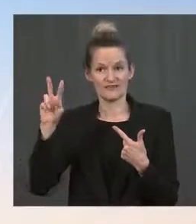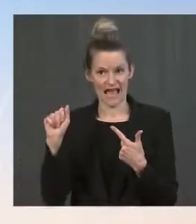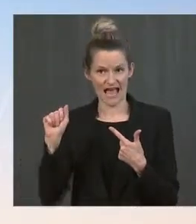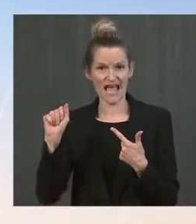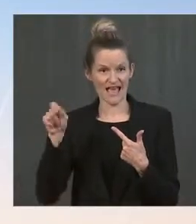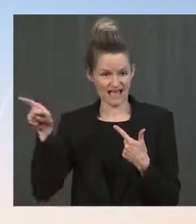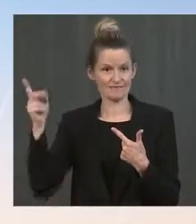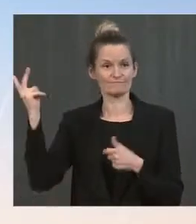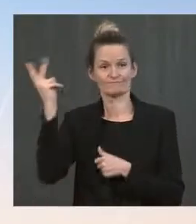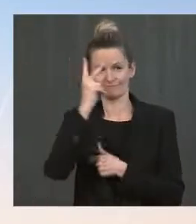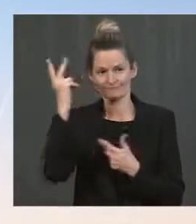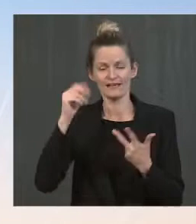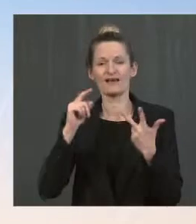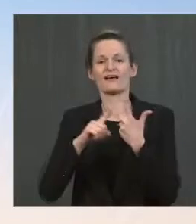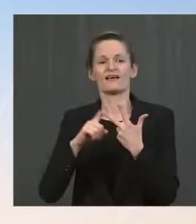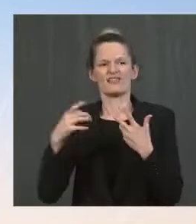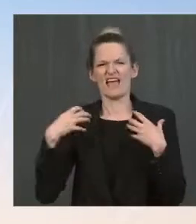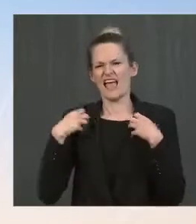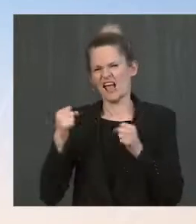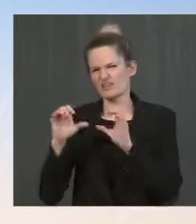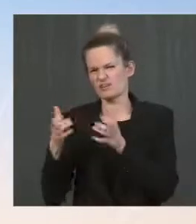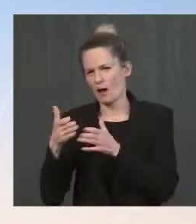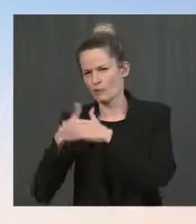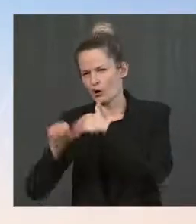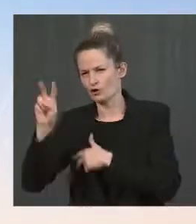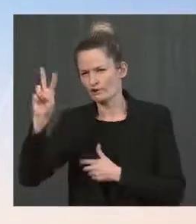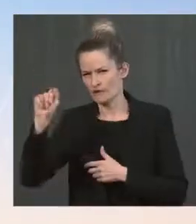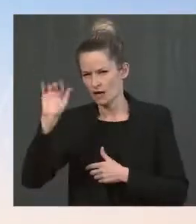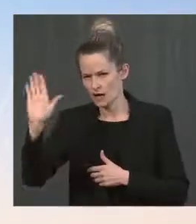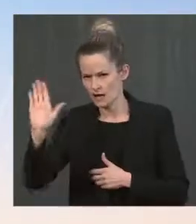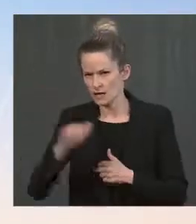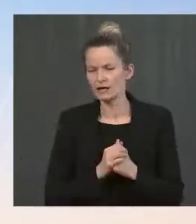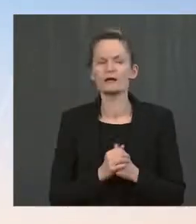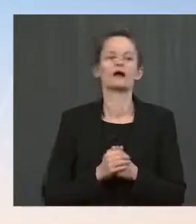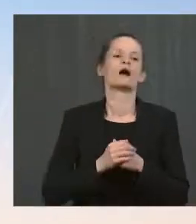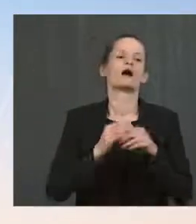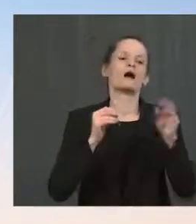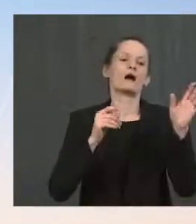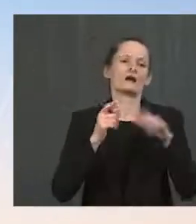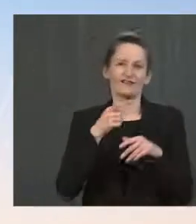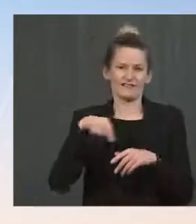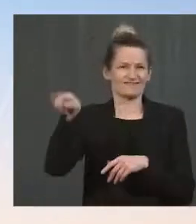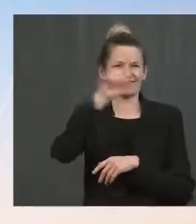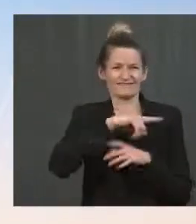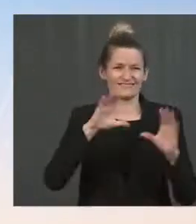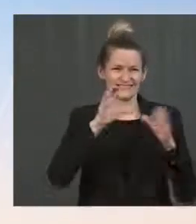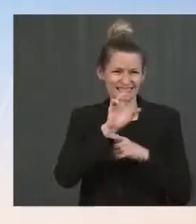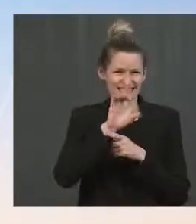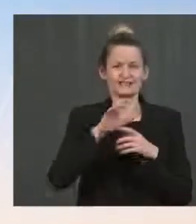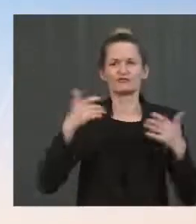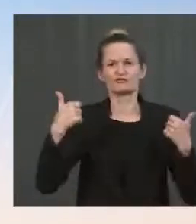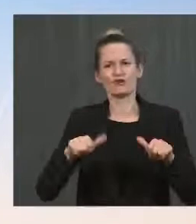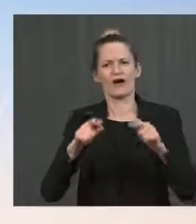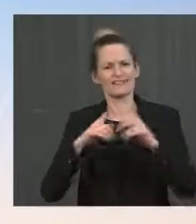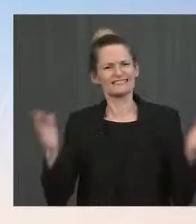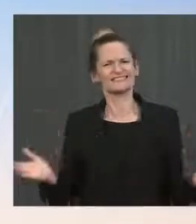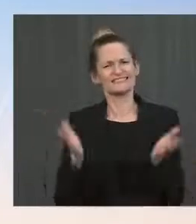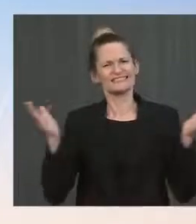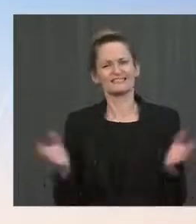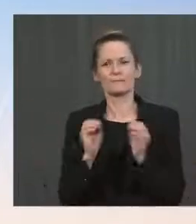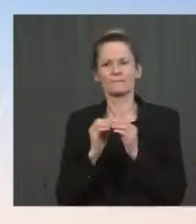health, in health roles in that department. We've also incentivized additional mandates, whether it is